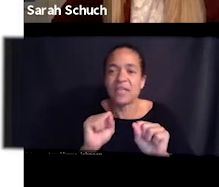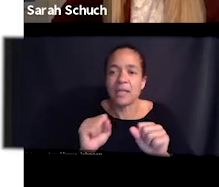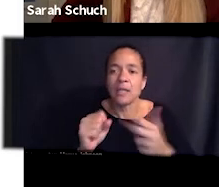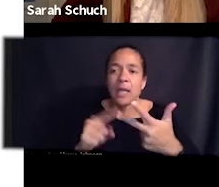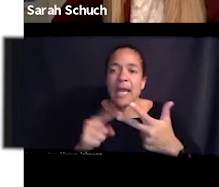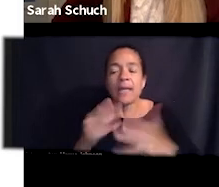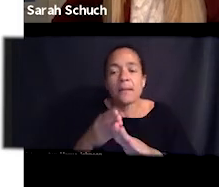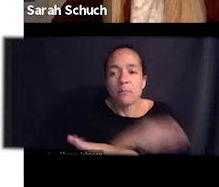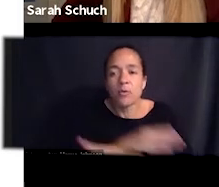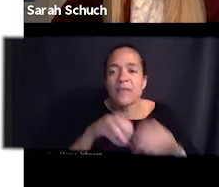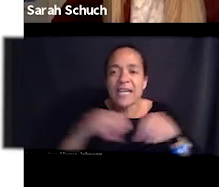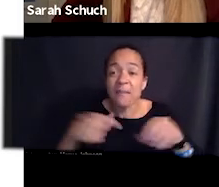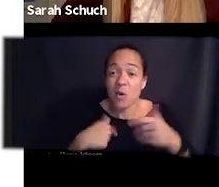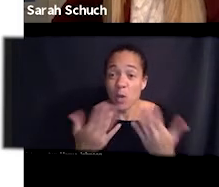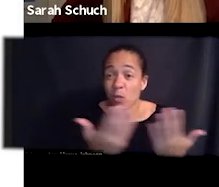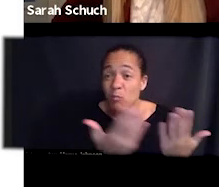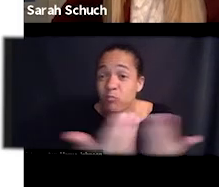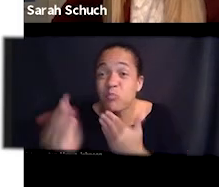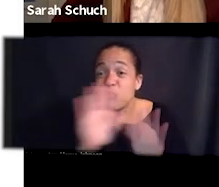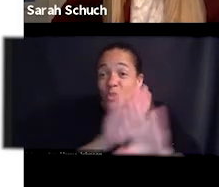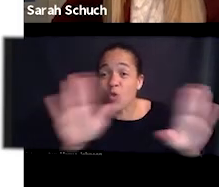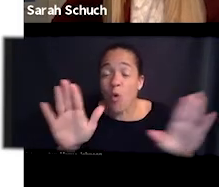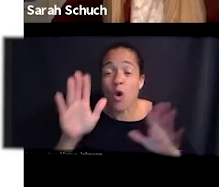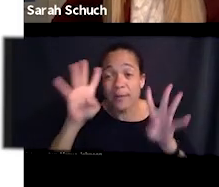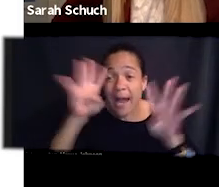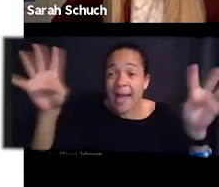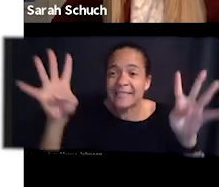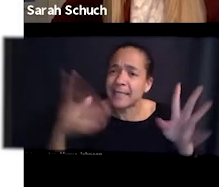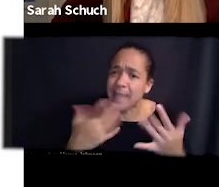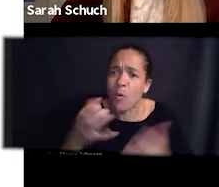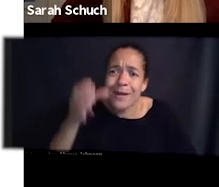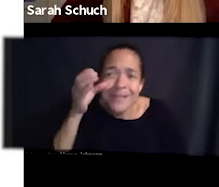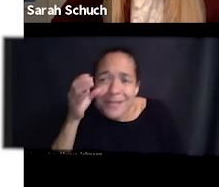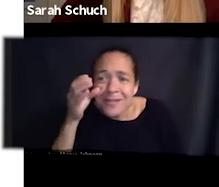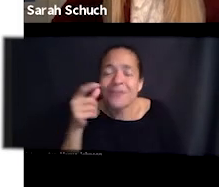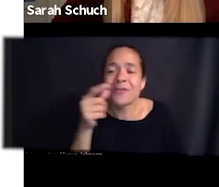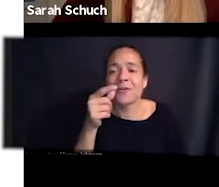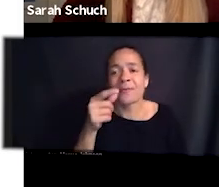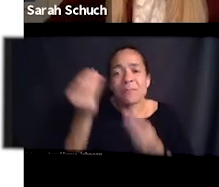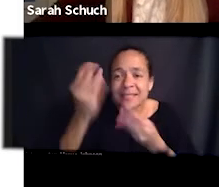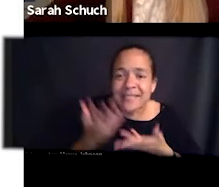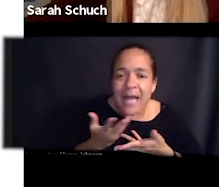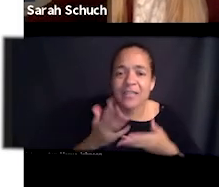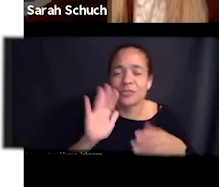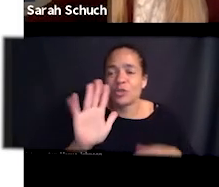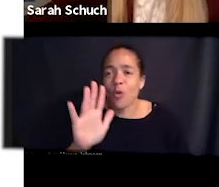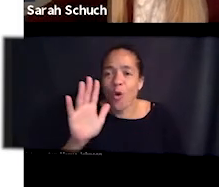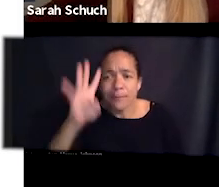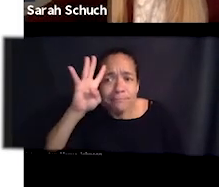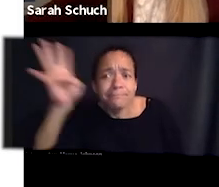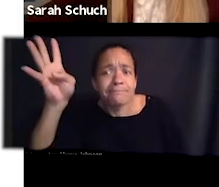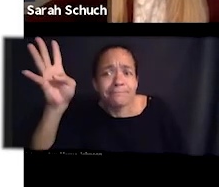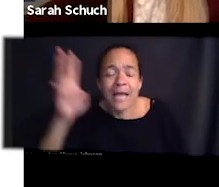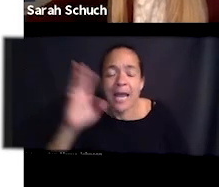ideas. So go to focusonflint.org. Tell us your ideas. Tell us how we can